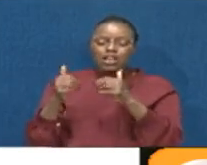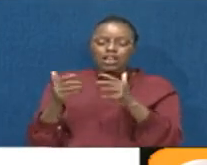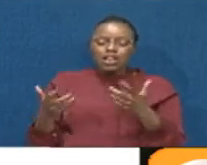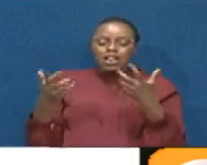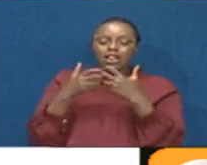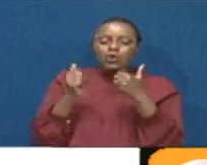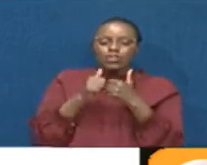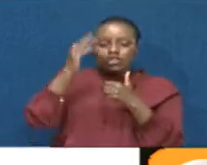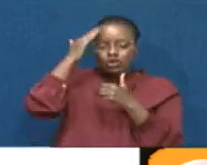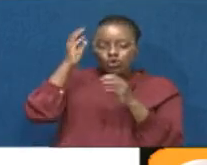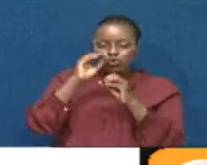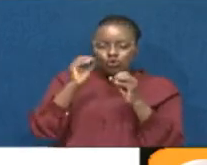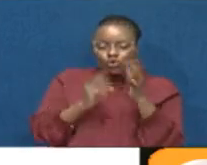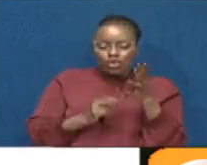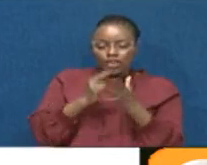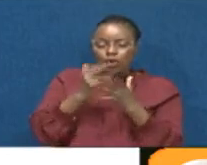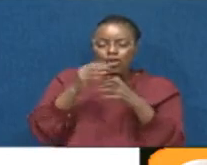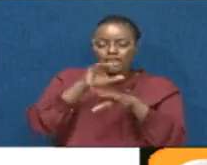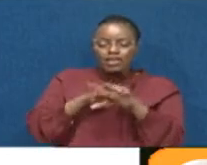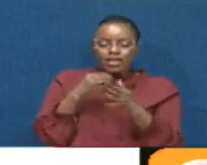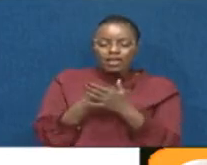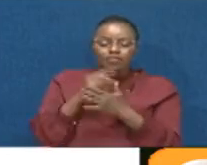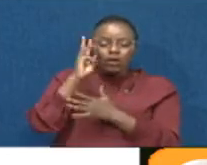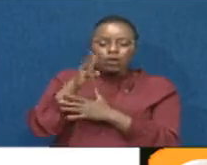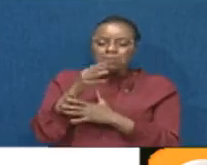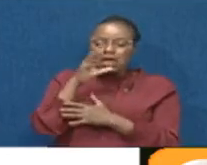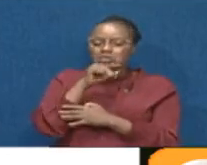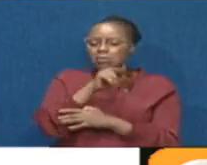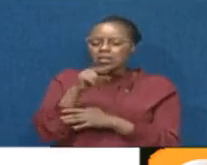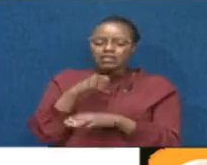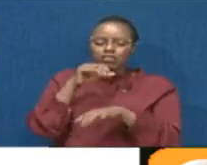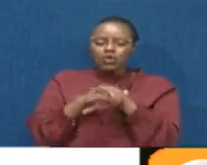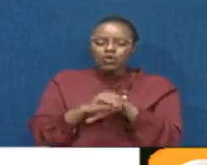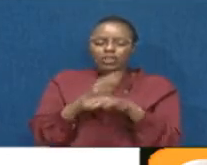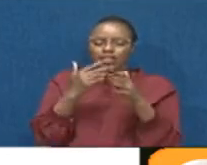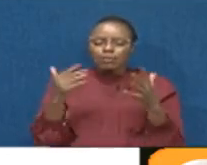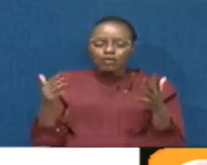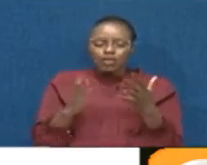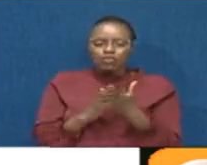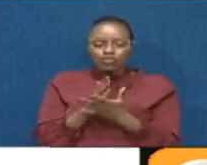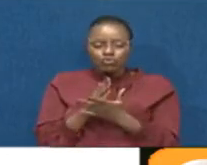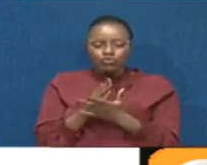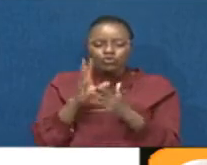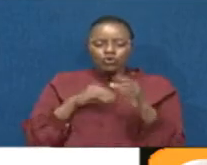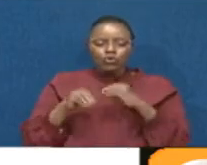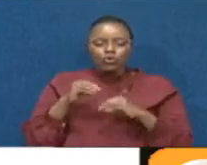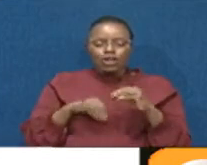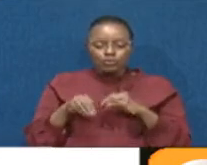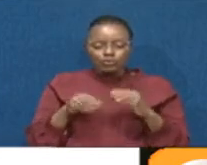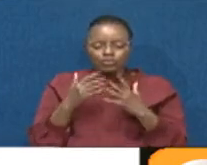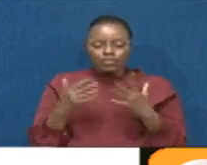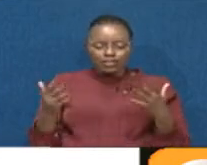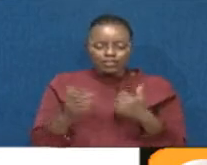their non-legitimate sources of income shall be presumed to have acquired the property through corrupt